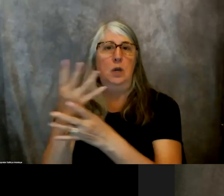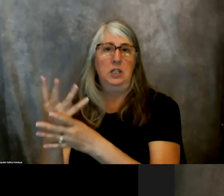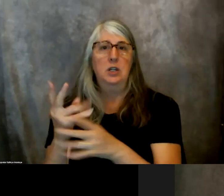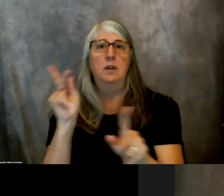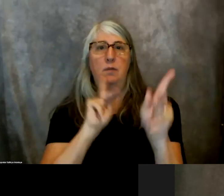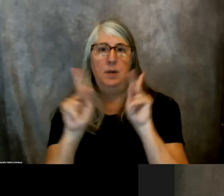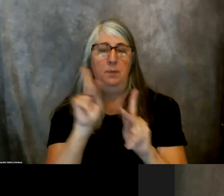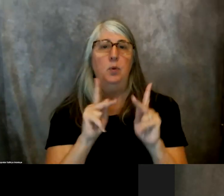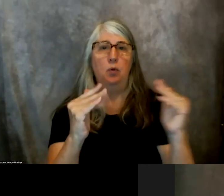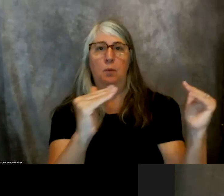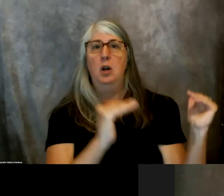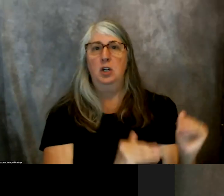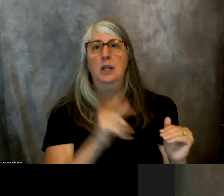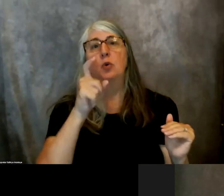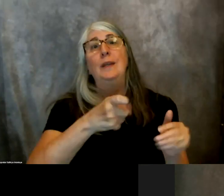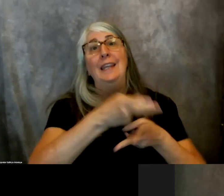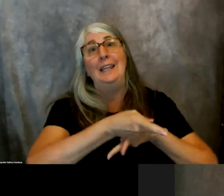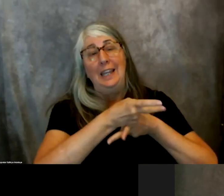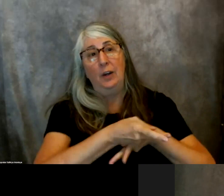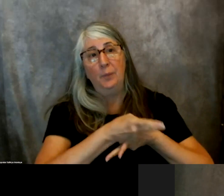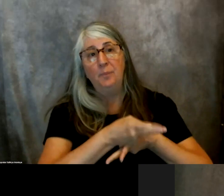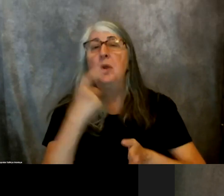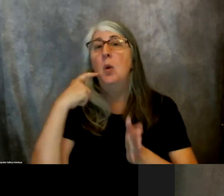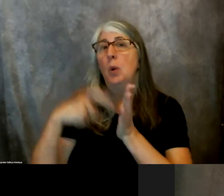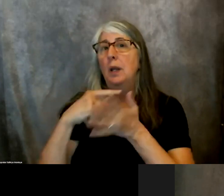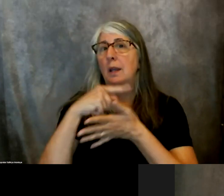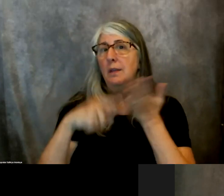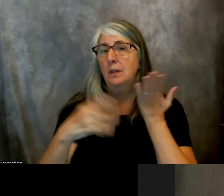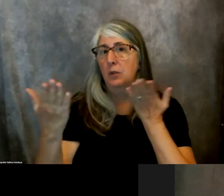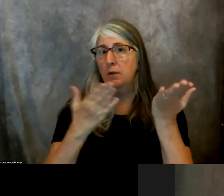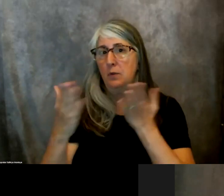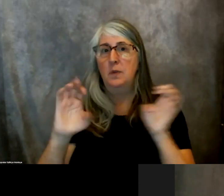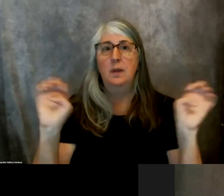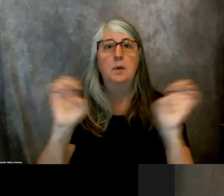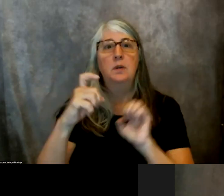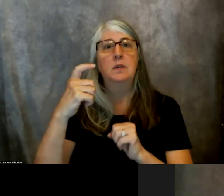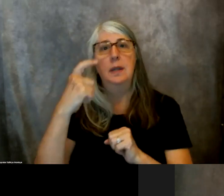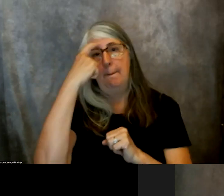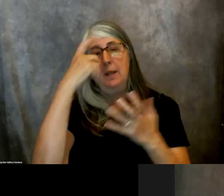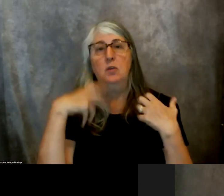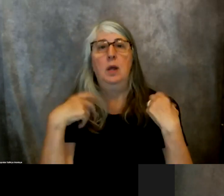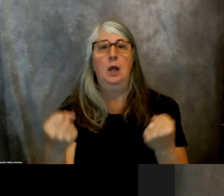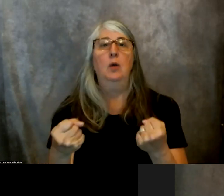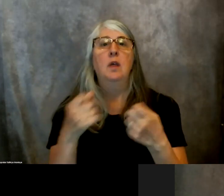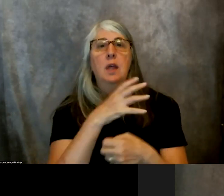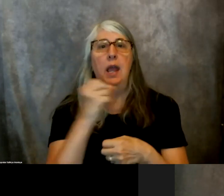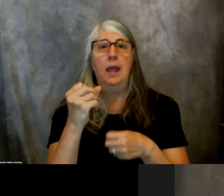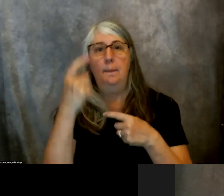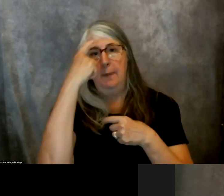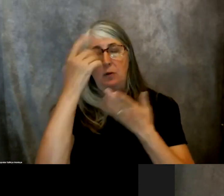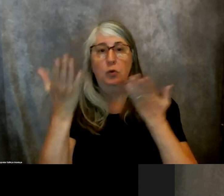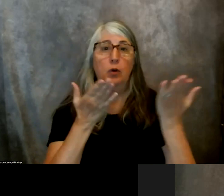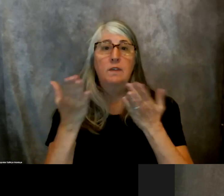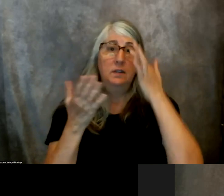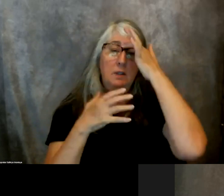in need of care. Recognizing these services as emergency mental health and substance use treatment services moves this care into